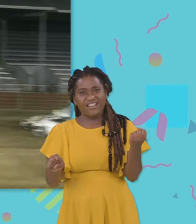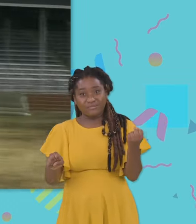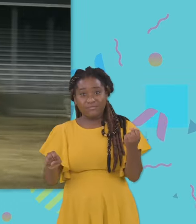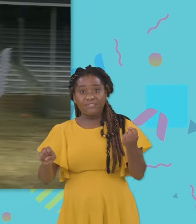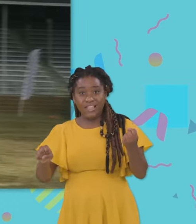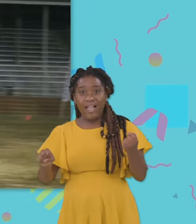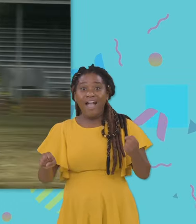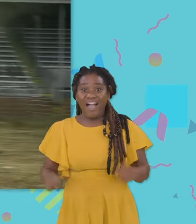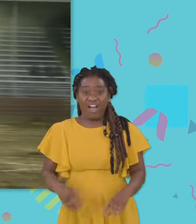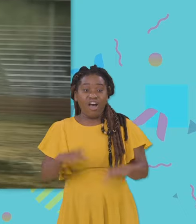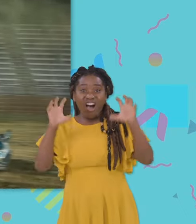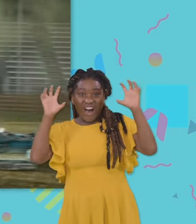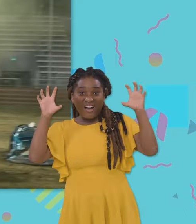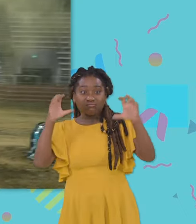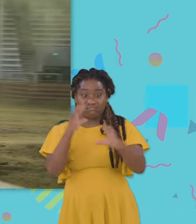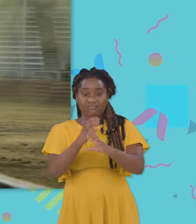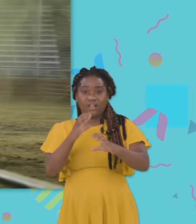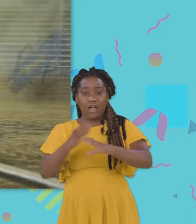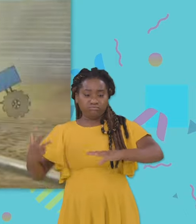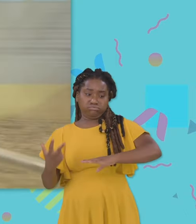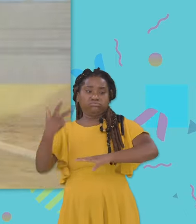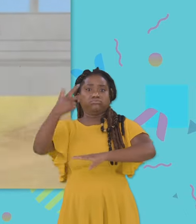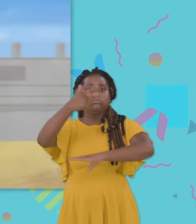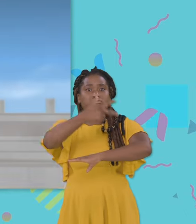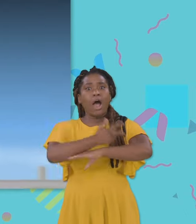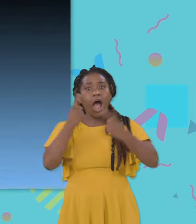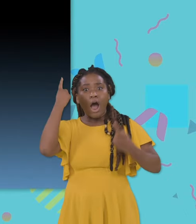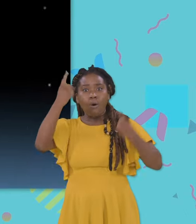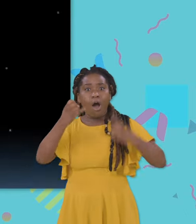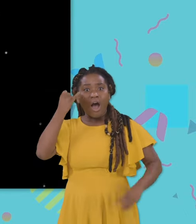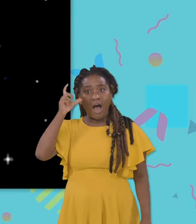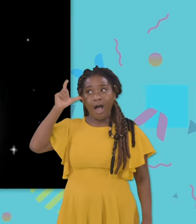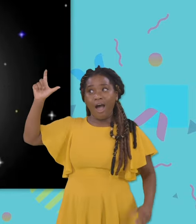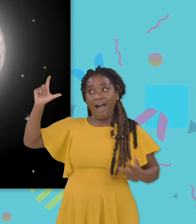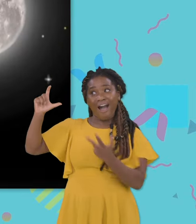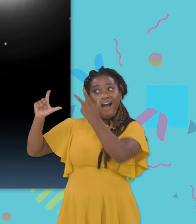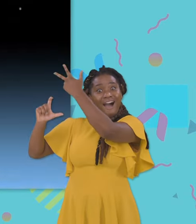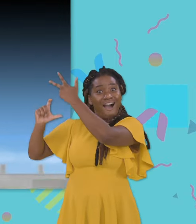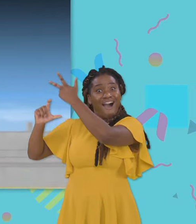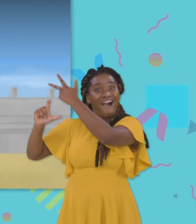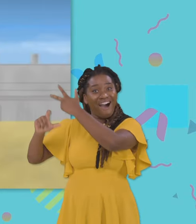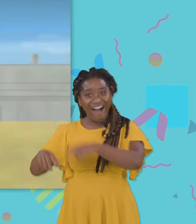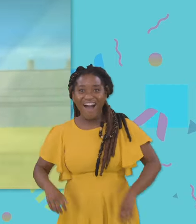Monster trucks can jump so high, I wonder if they can jump over the moon.